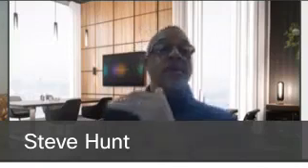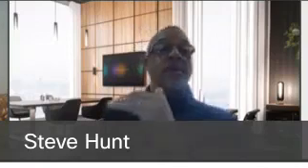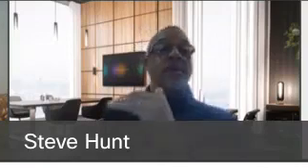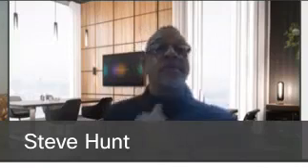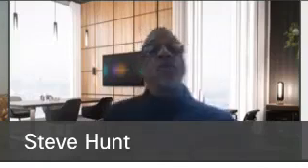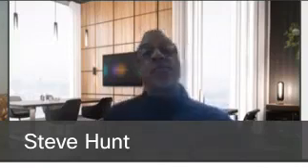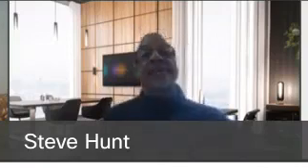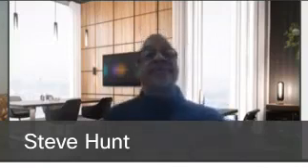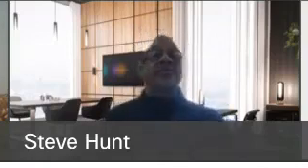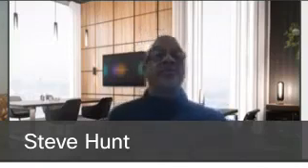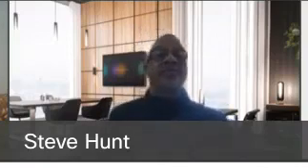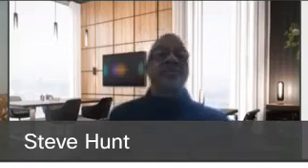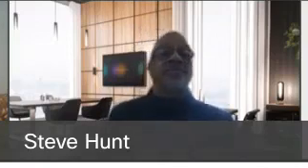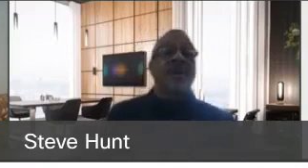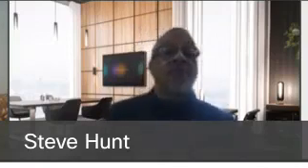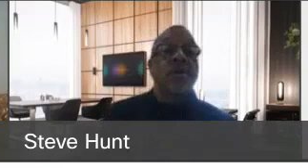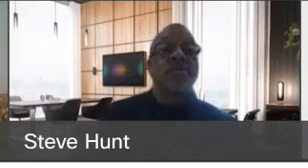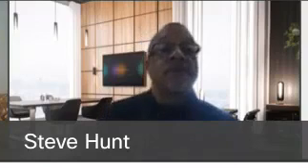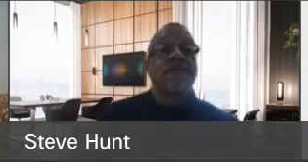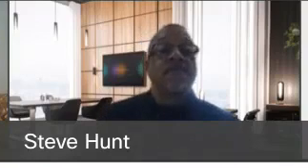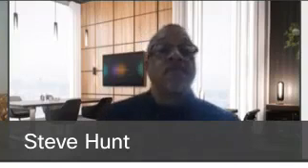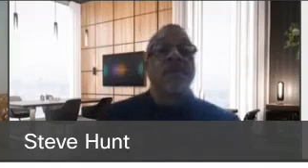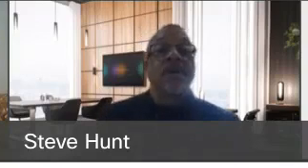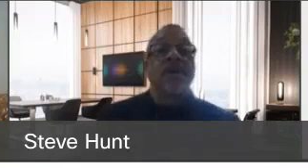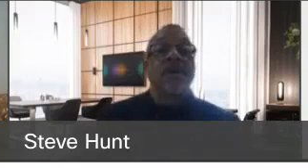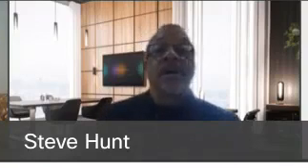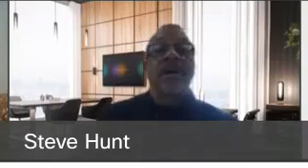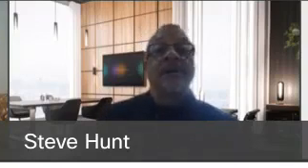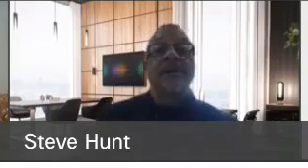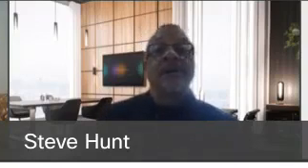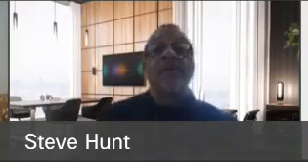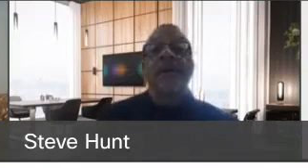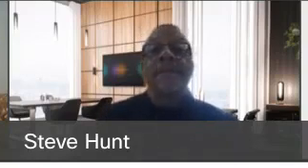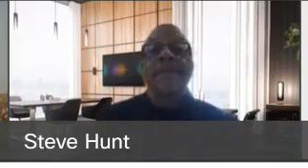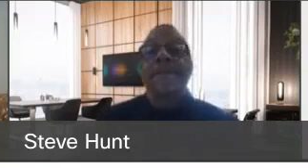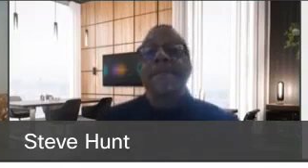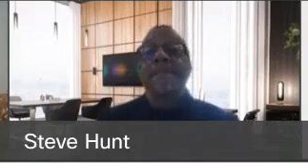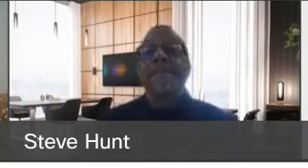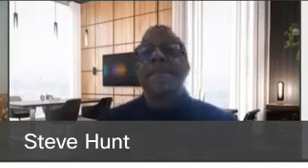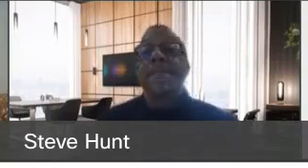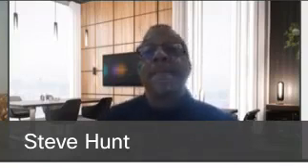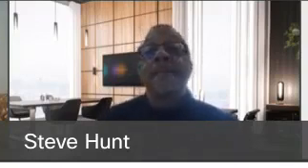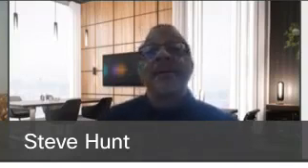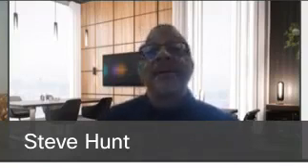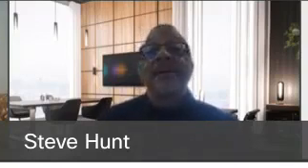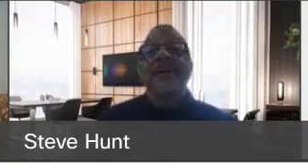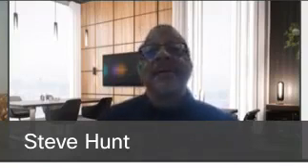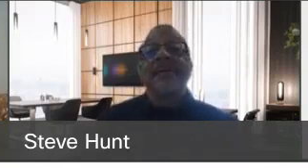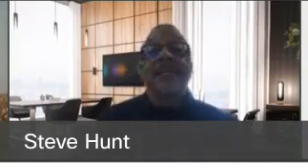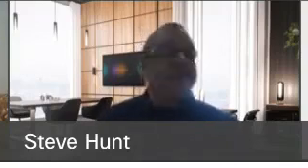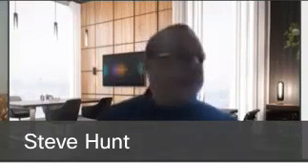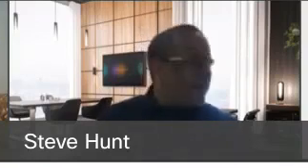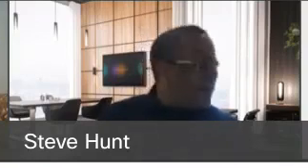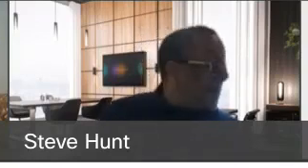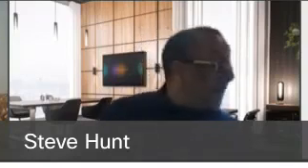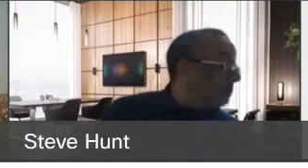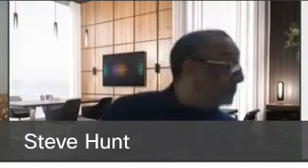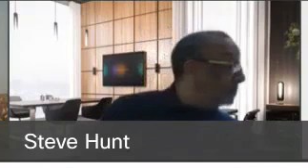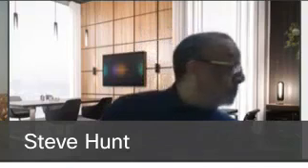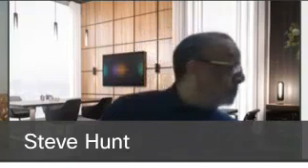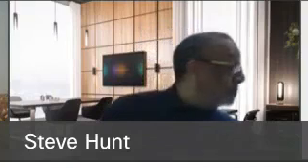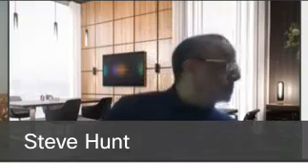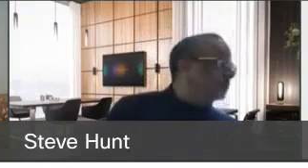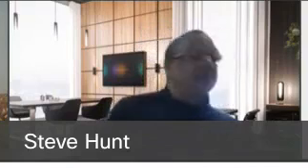glad we were able to incorporate that into this framework. So, yeah, agree. This is Joan Dreesen. Yes, I would just like